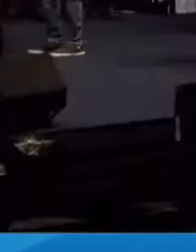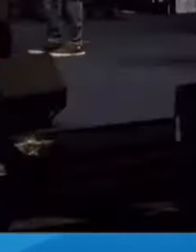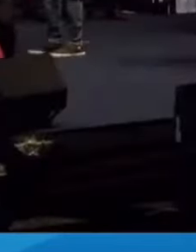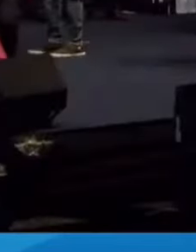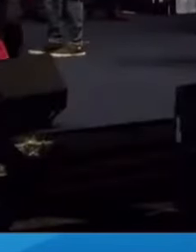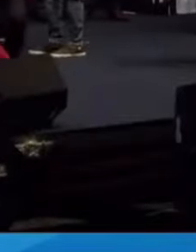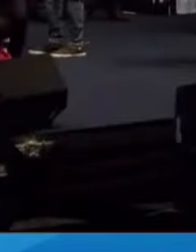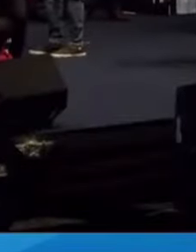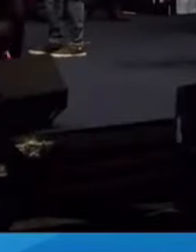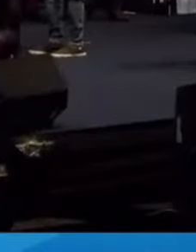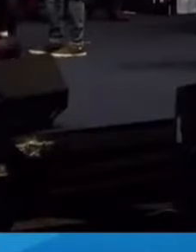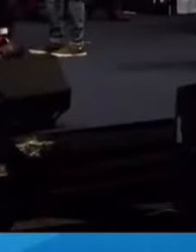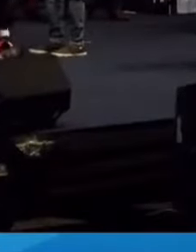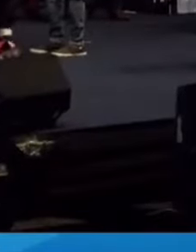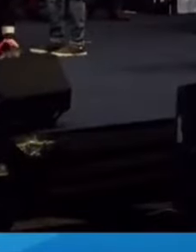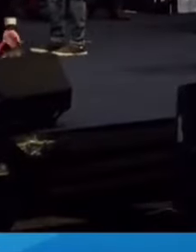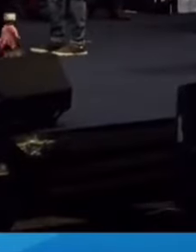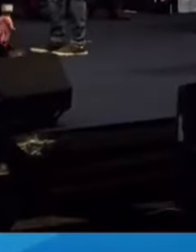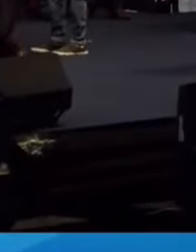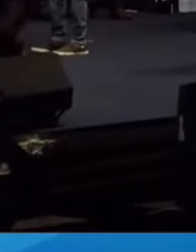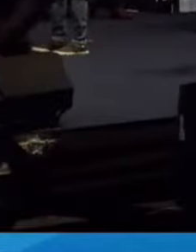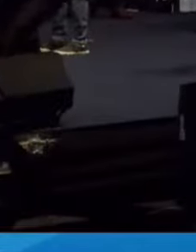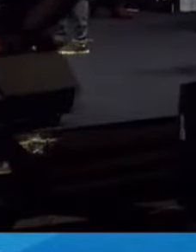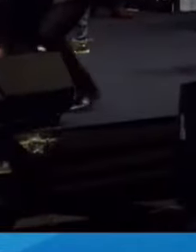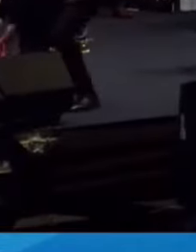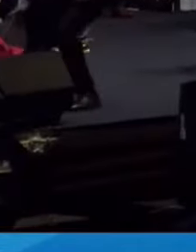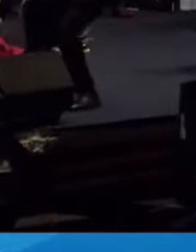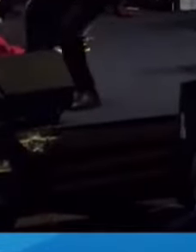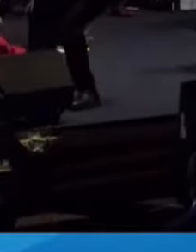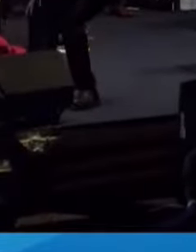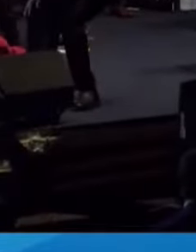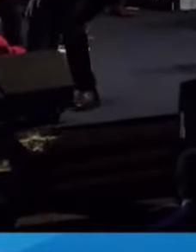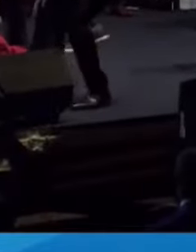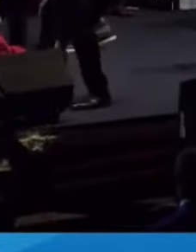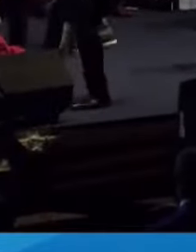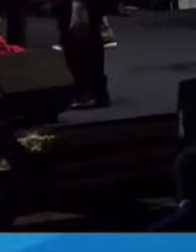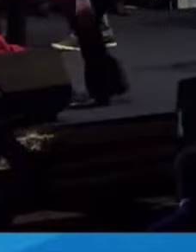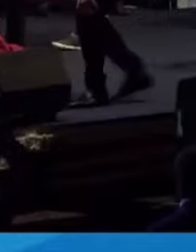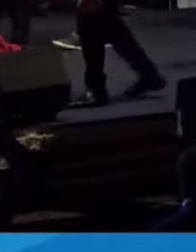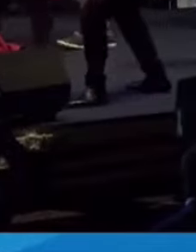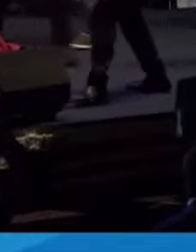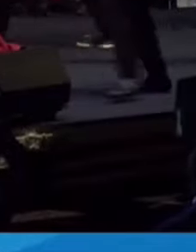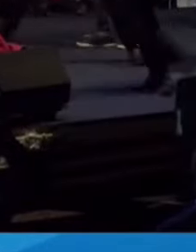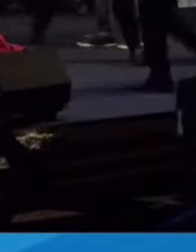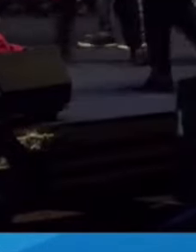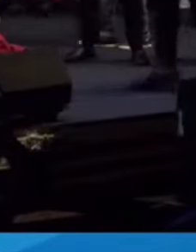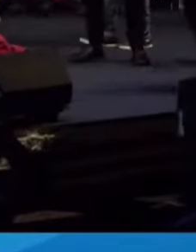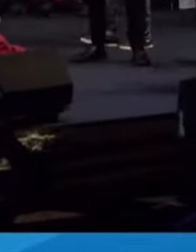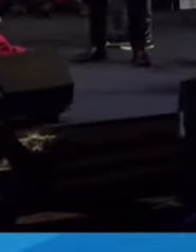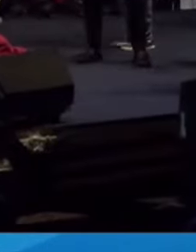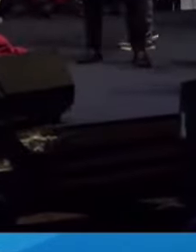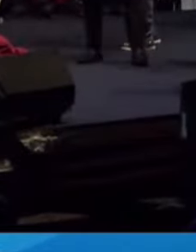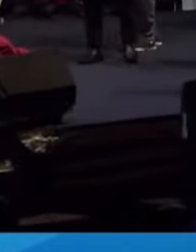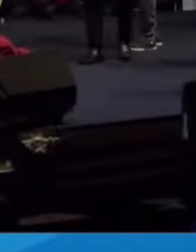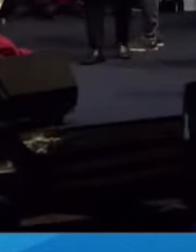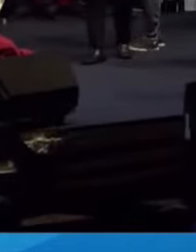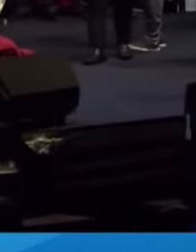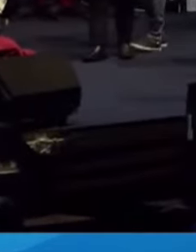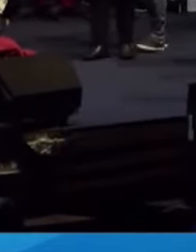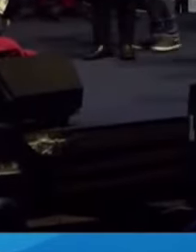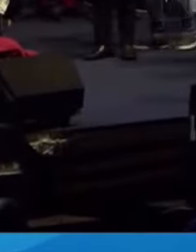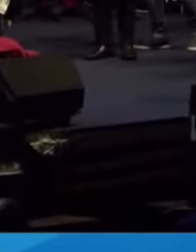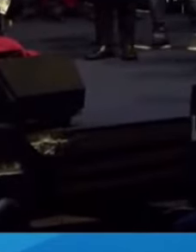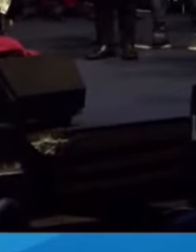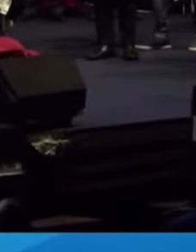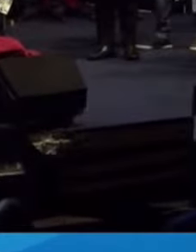hospital for this Mama's Faith what happened to the boy